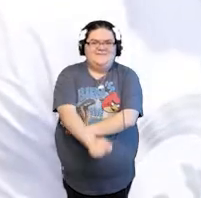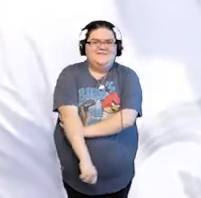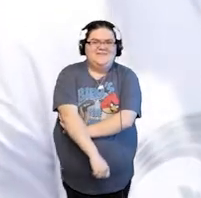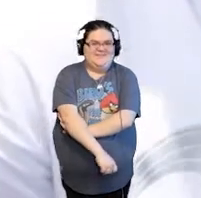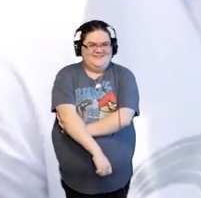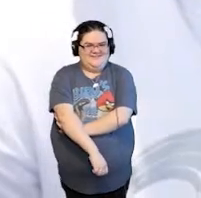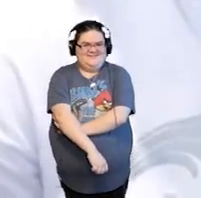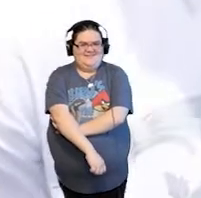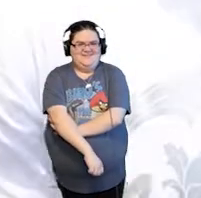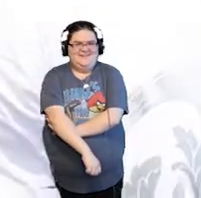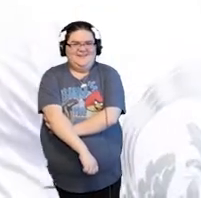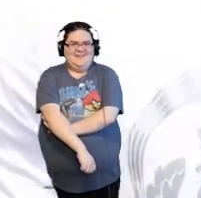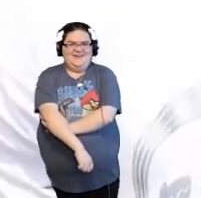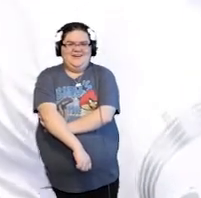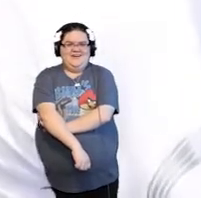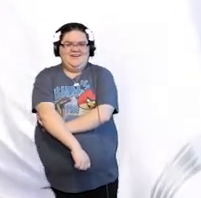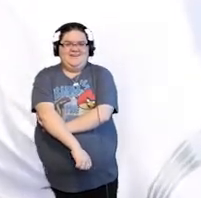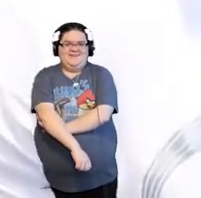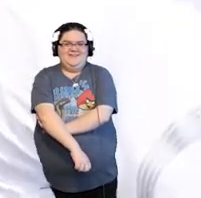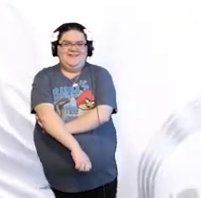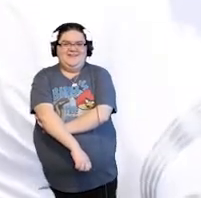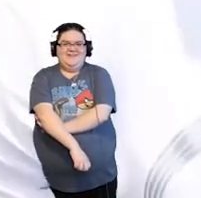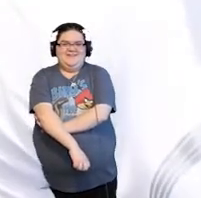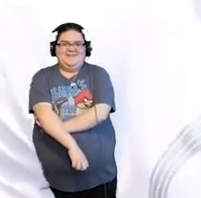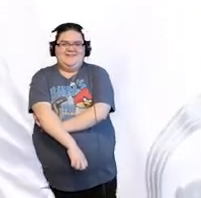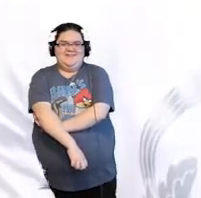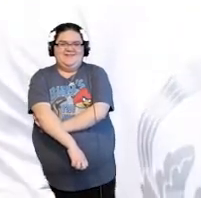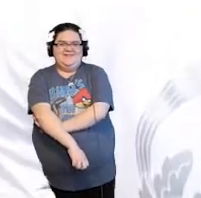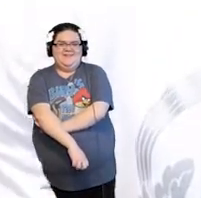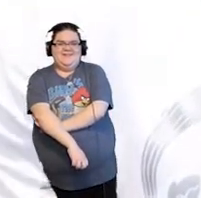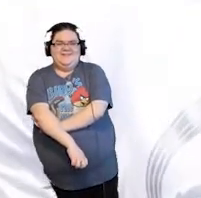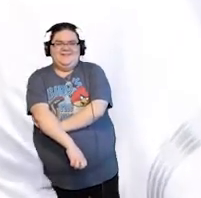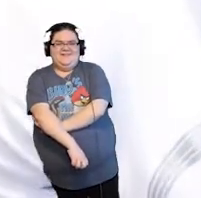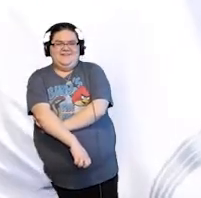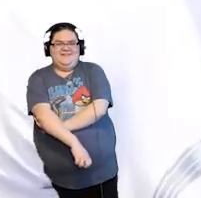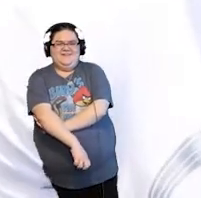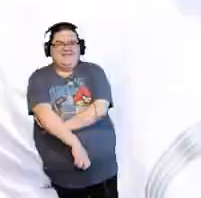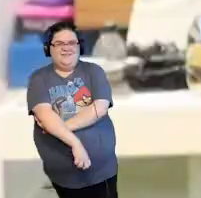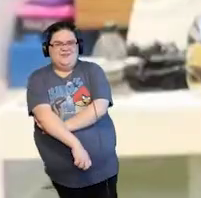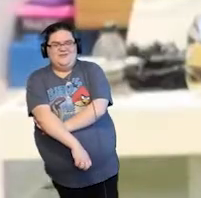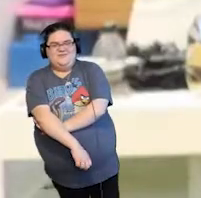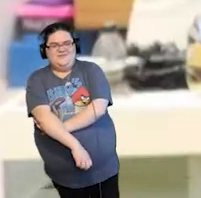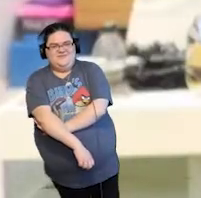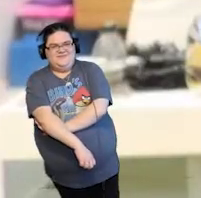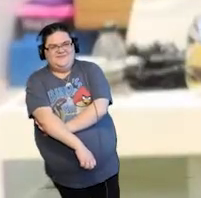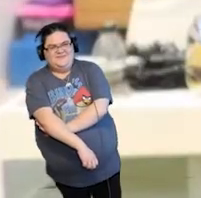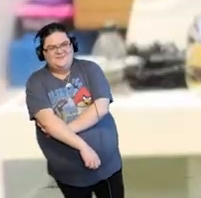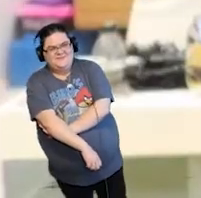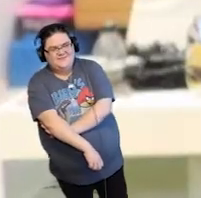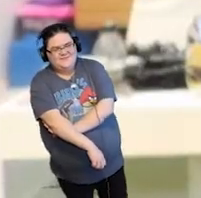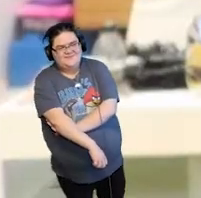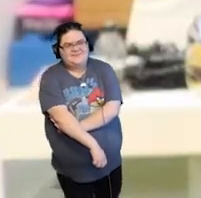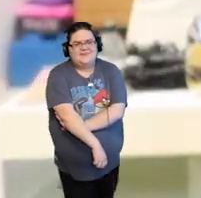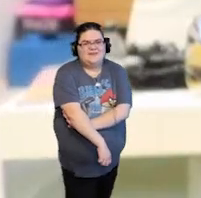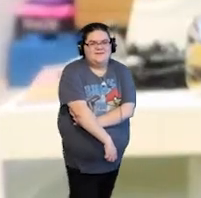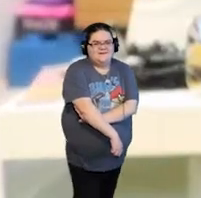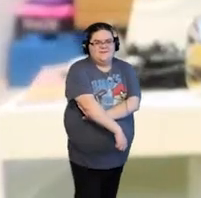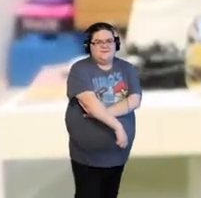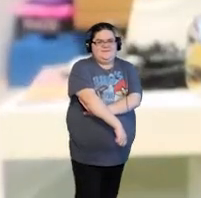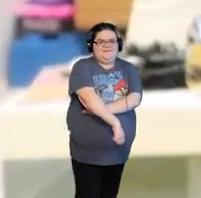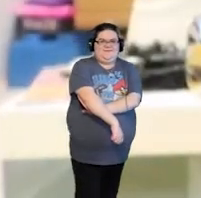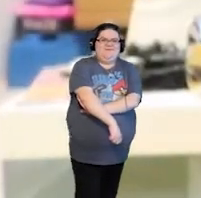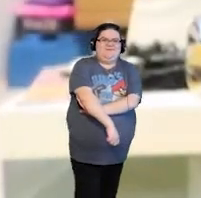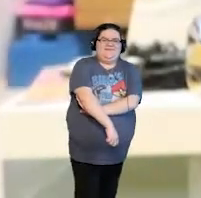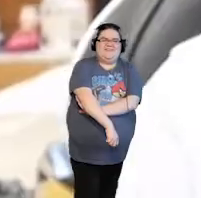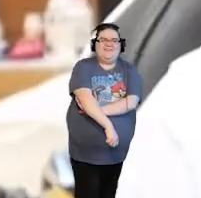hard. Their fan base have been going strong to make sure they get number one. So yeah, at the moment, it doesn't look like we're going to be getting a number